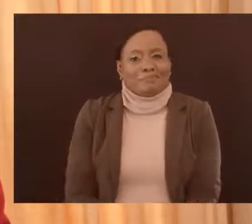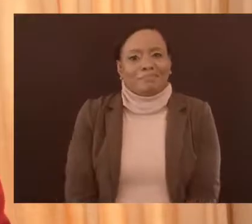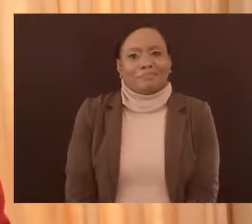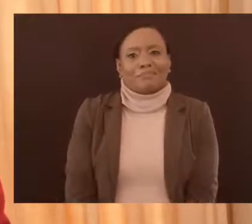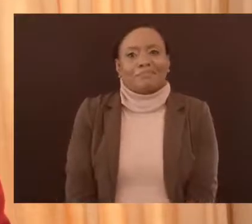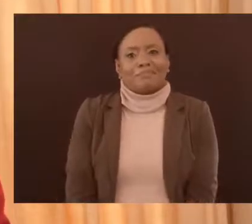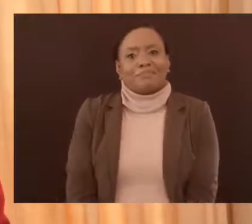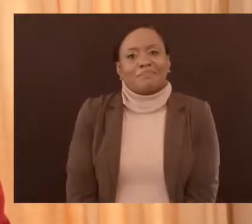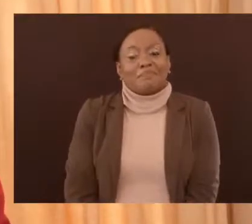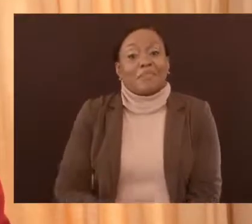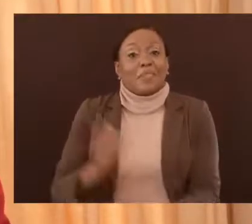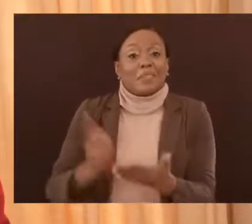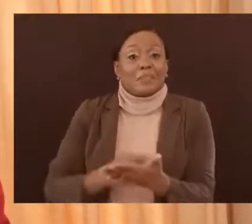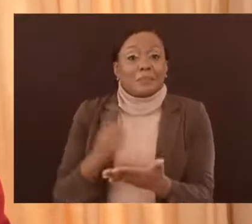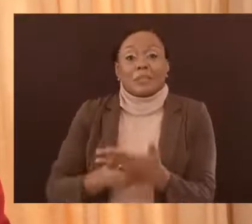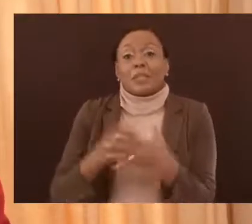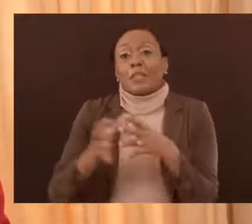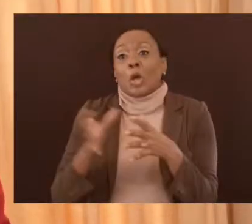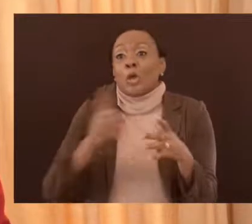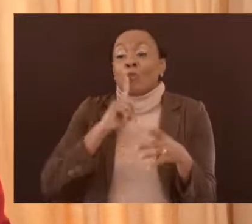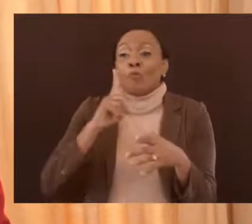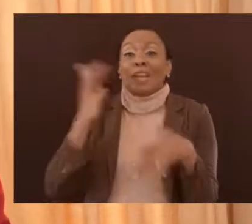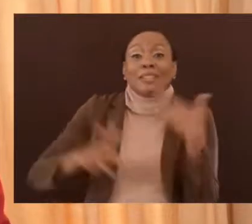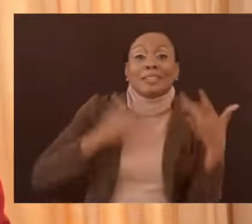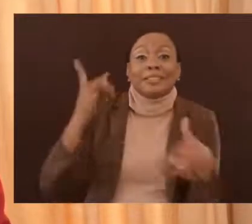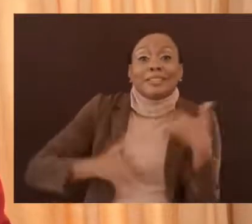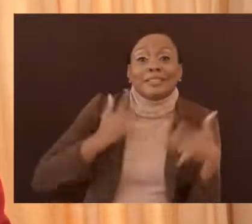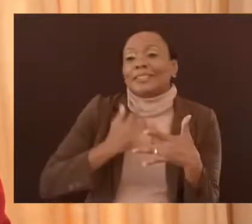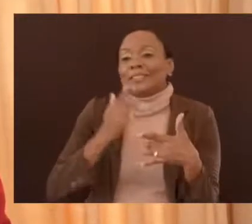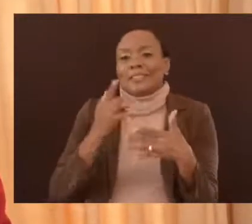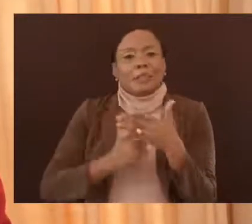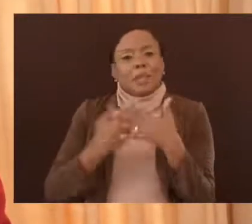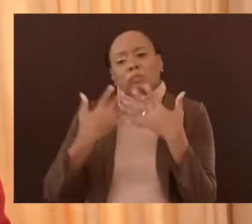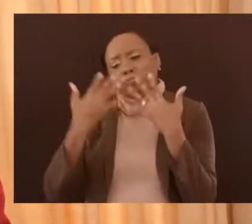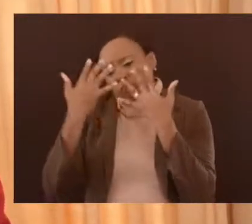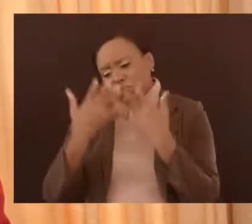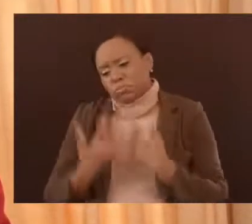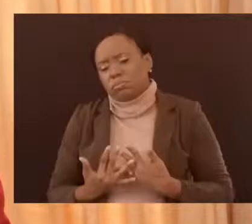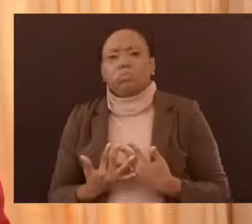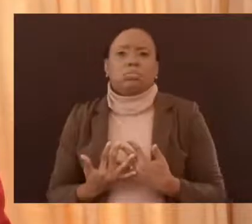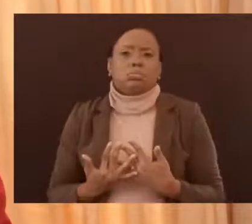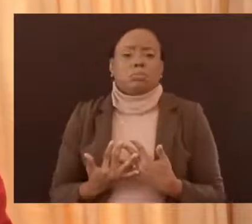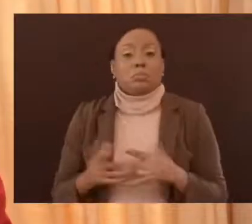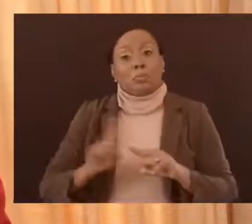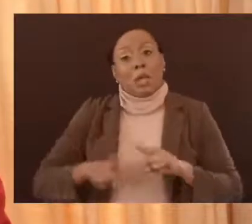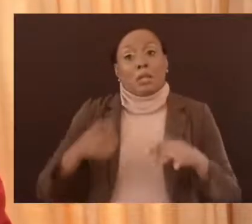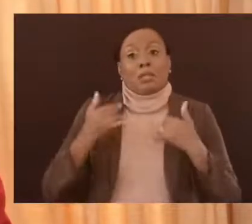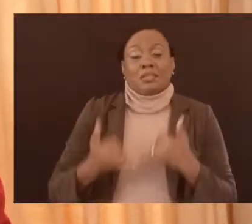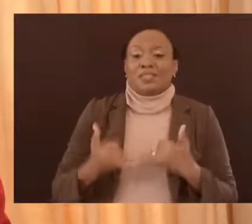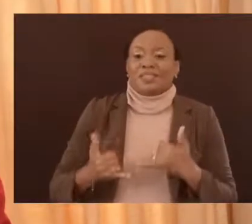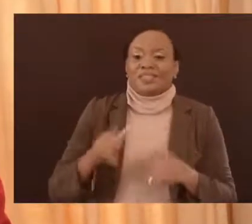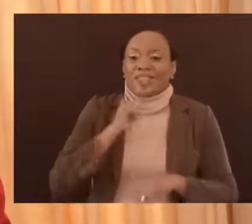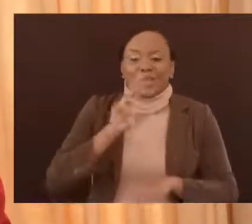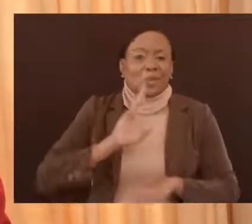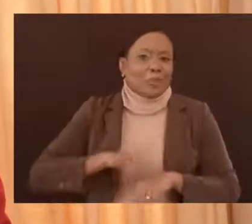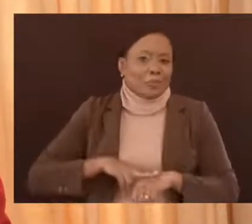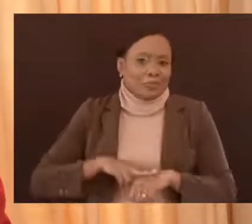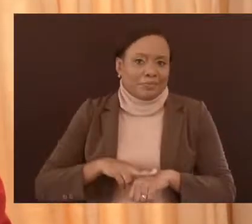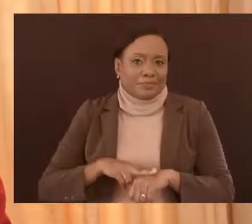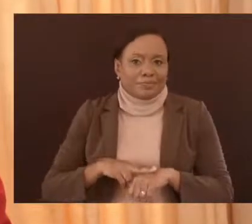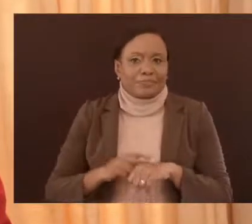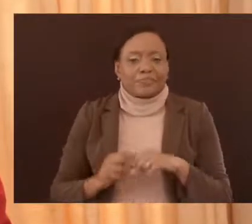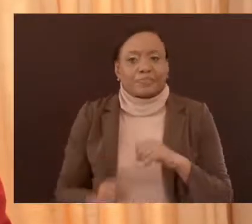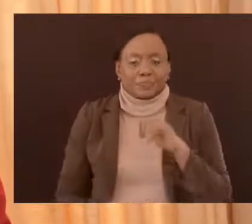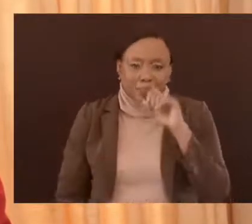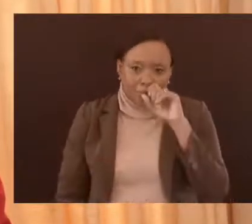know, oftentimes there's often a lot of disappointment as well. But the truth of the matter is that today we are not in normal times.